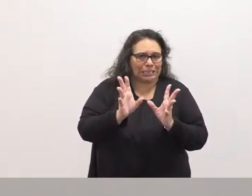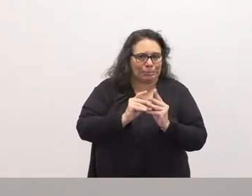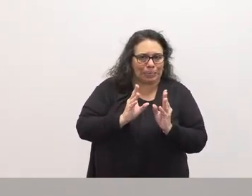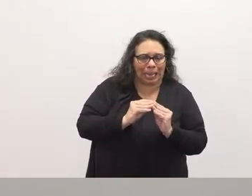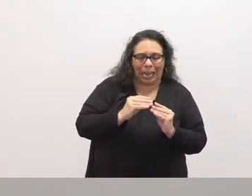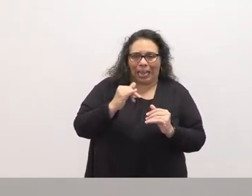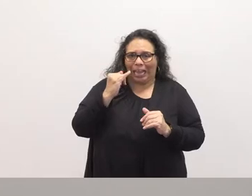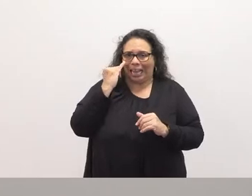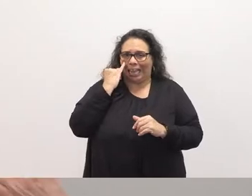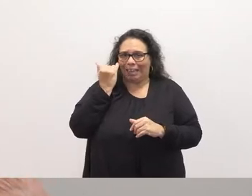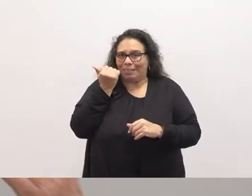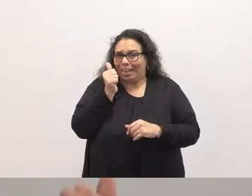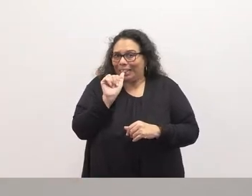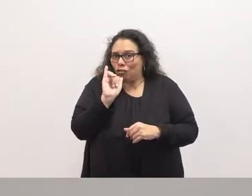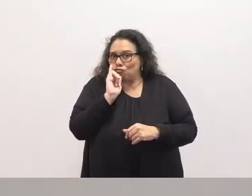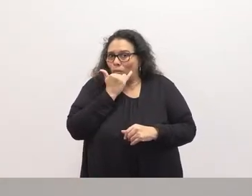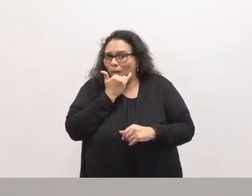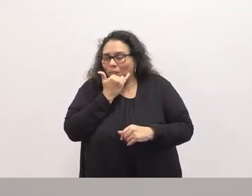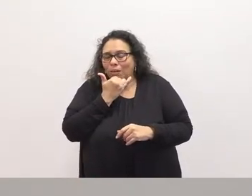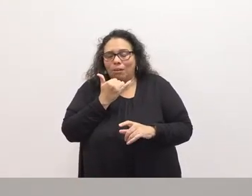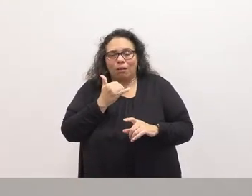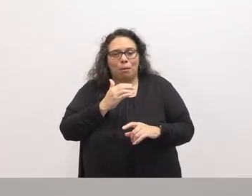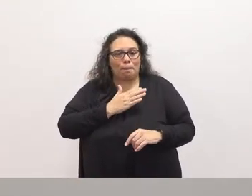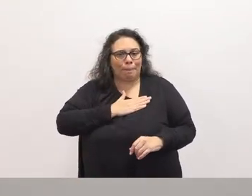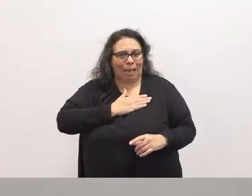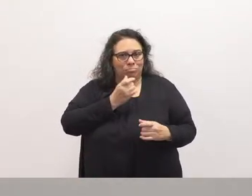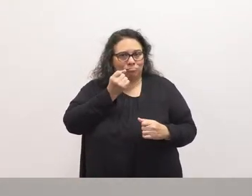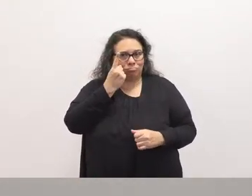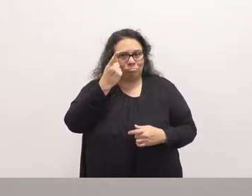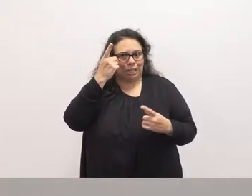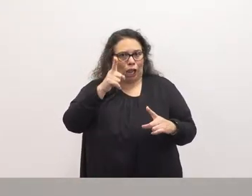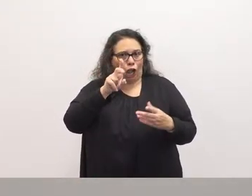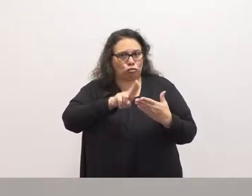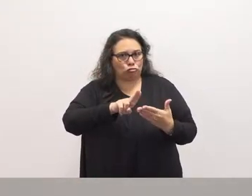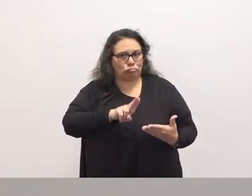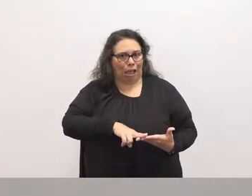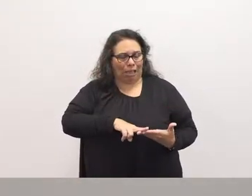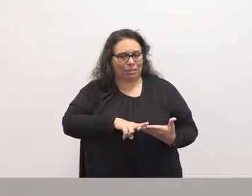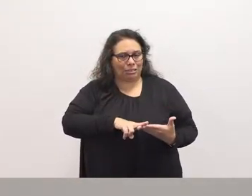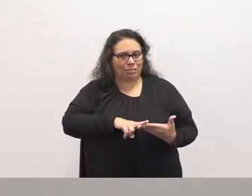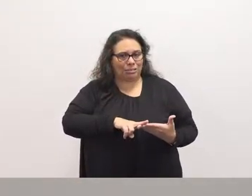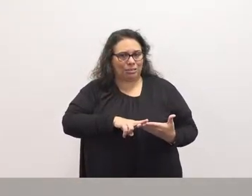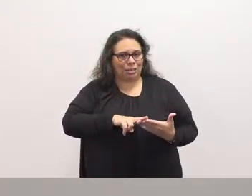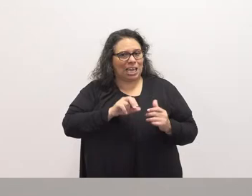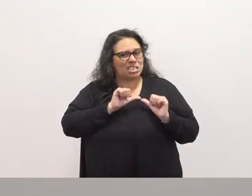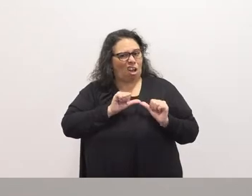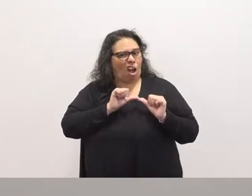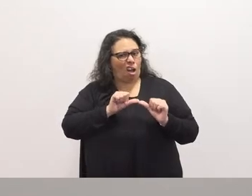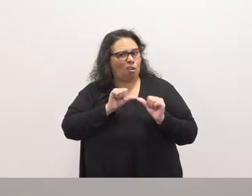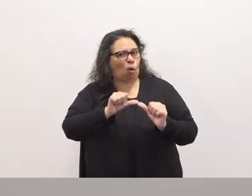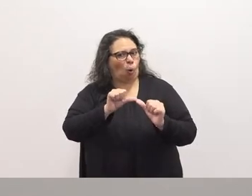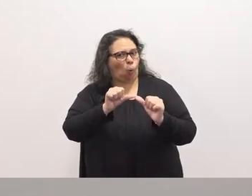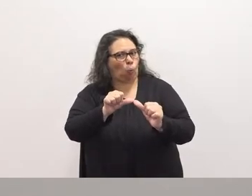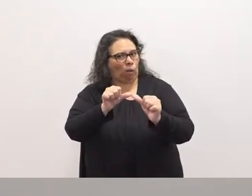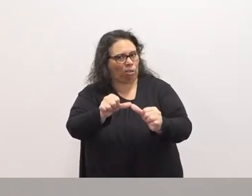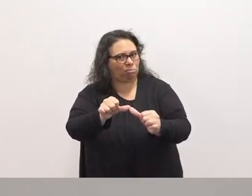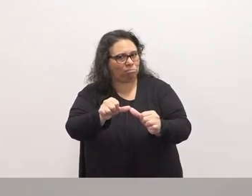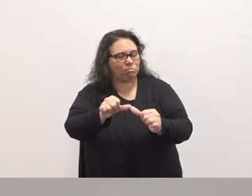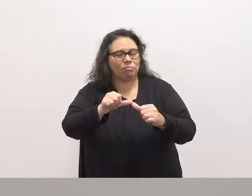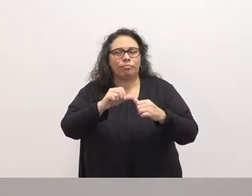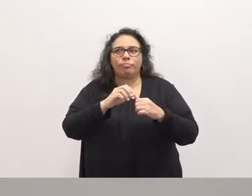there was anything wrong. My understanding of the contract is that the contract is ongoing,